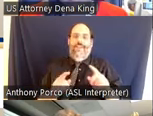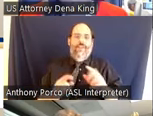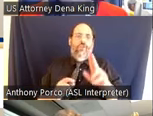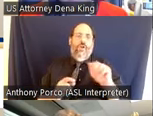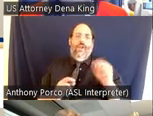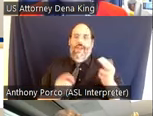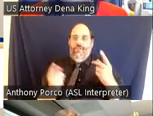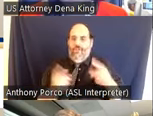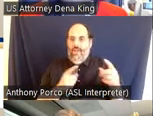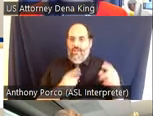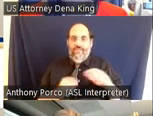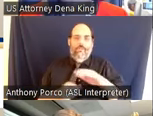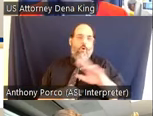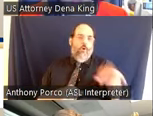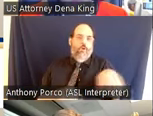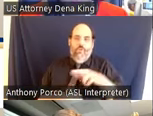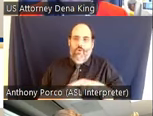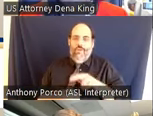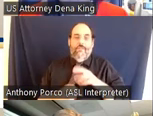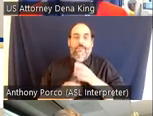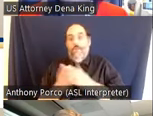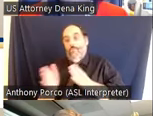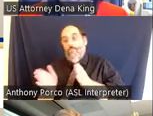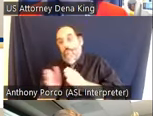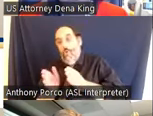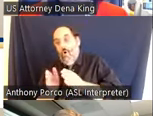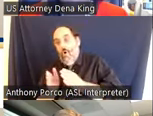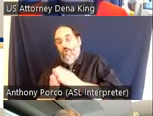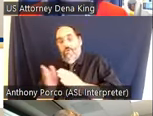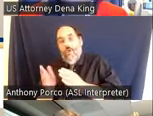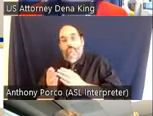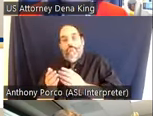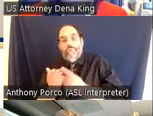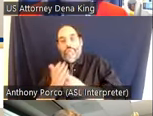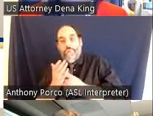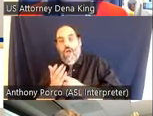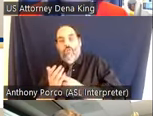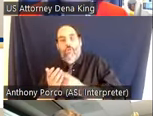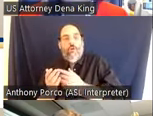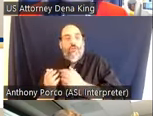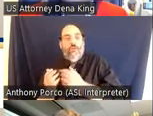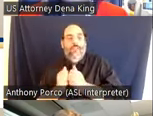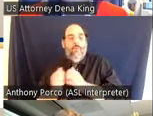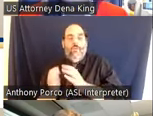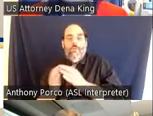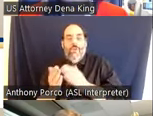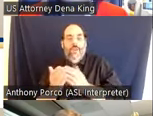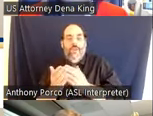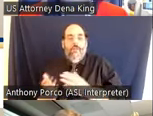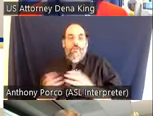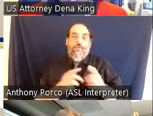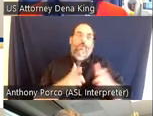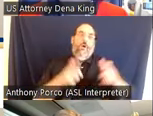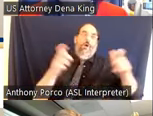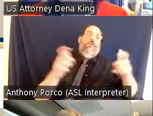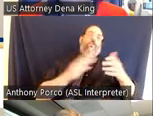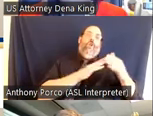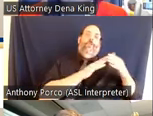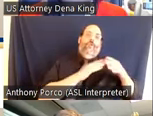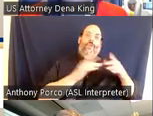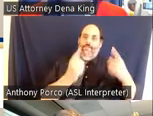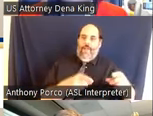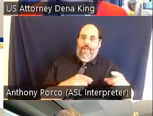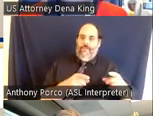Hate events that have ranged from small, collaborative dialogues with community leaders to large community-wide